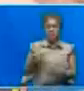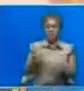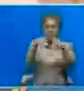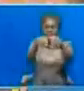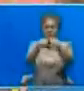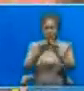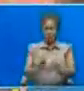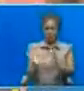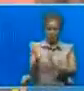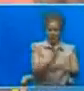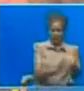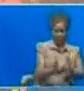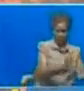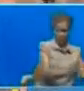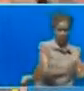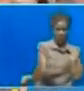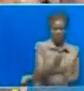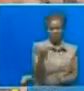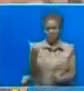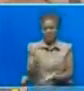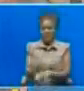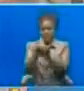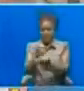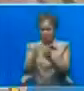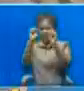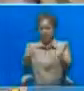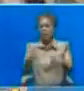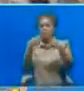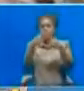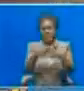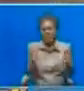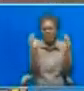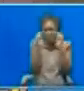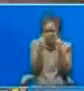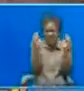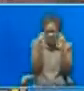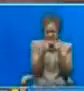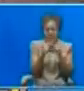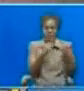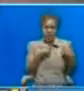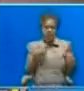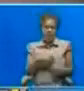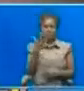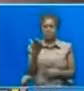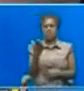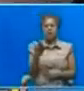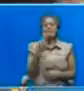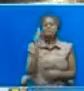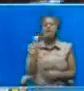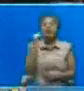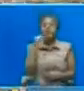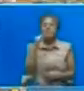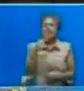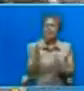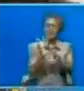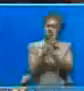funeral. The little ones help where they can, oblivious of the pain that fills their mother's heart. Jerry's mother recounts the